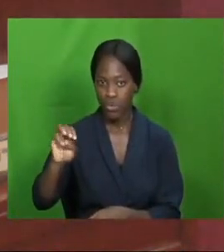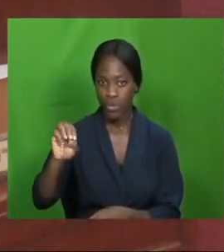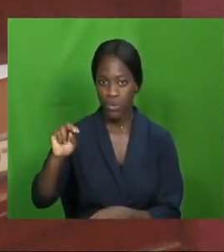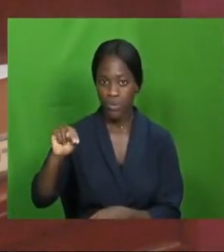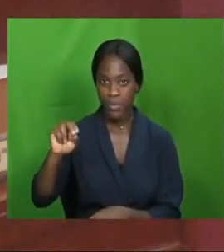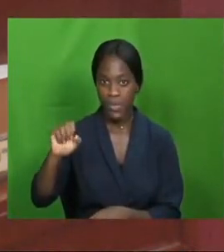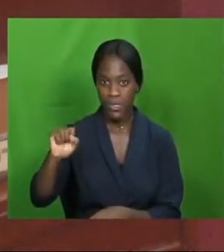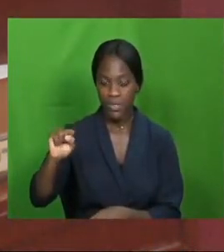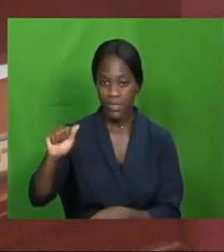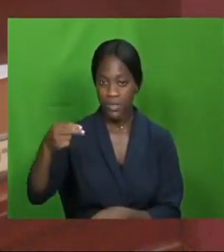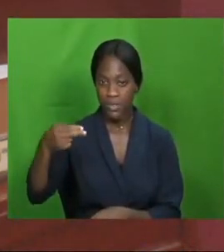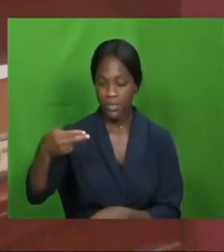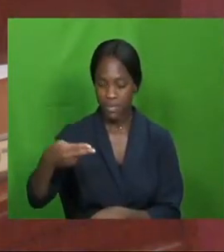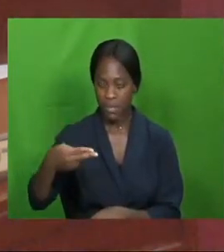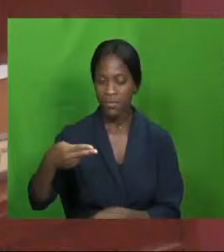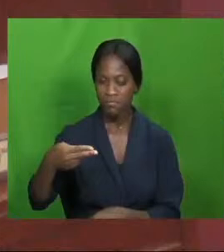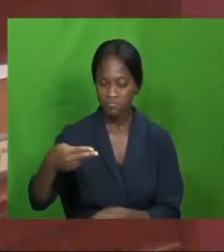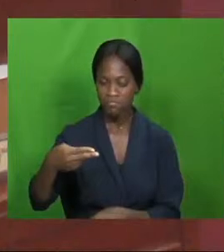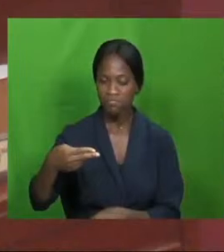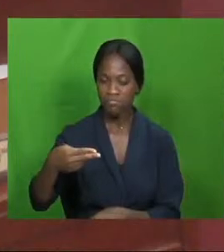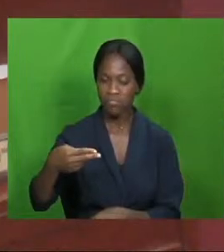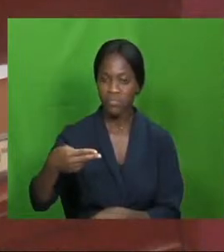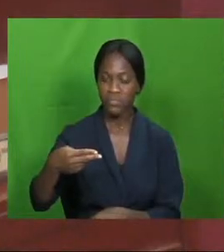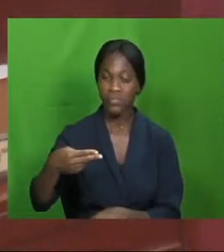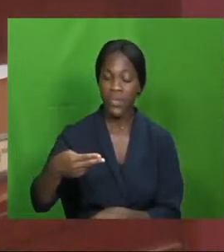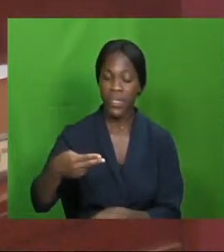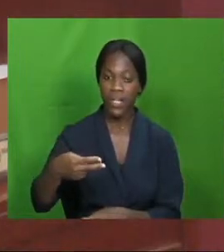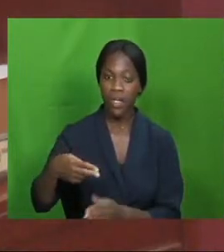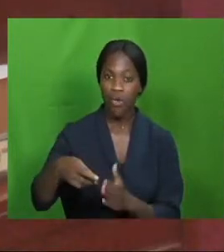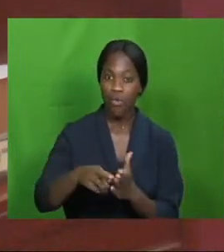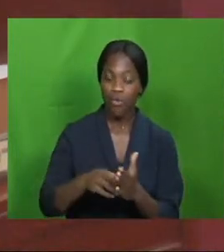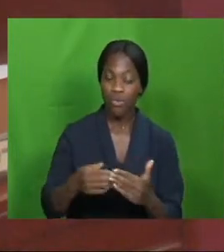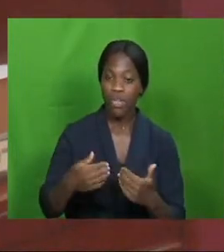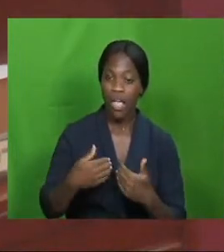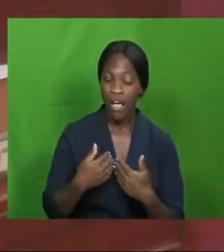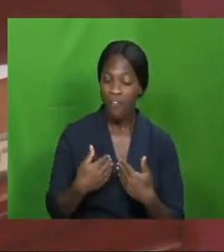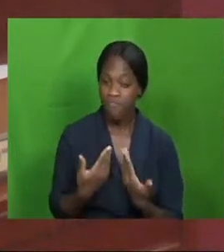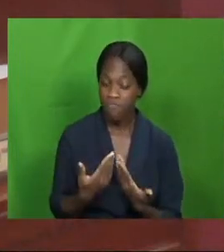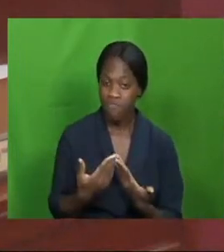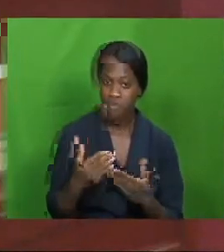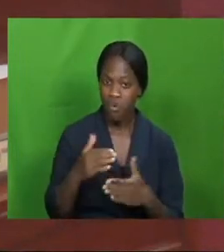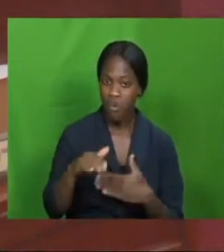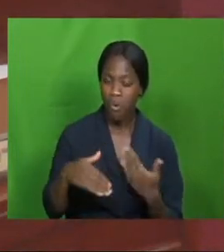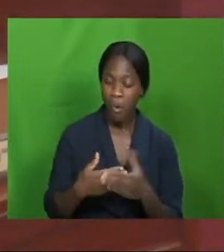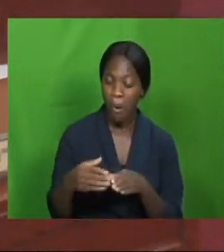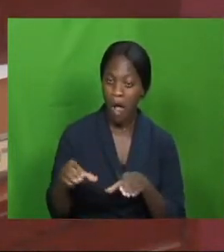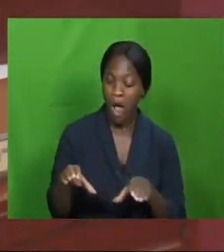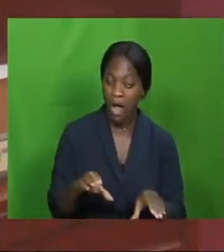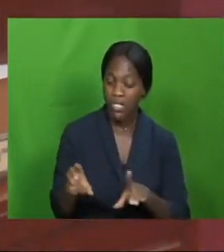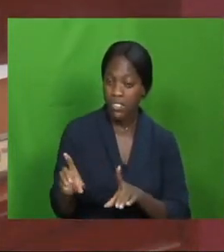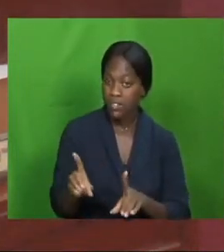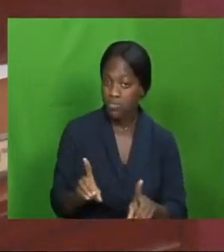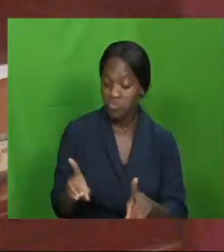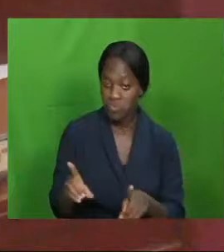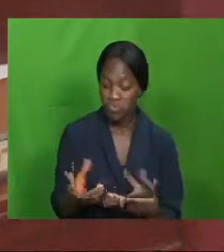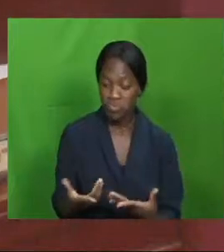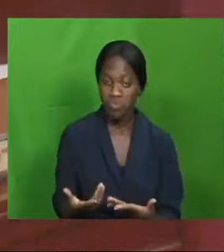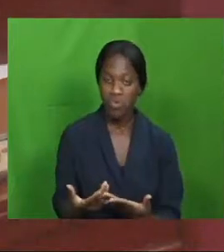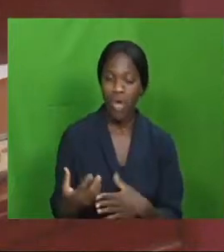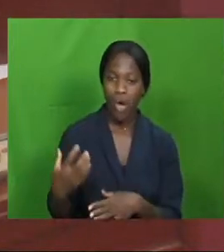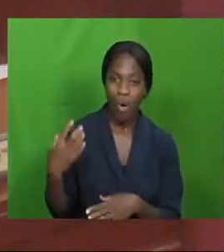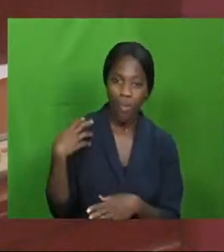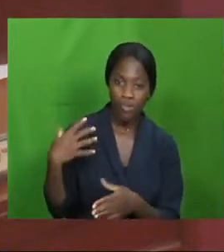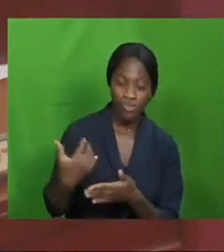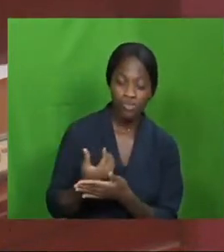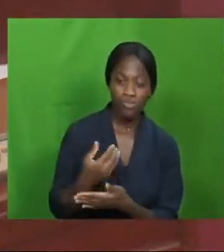reference to the official opening of the session, the administration of oath taken by new members,